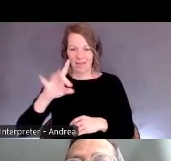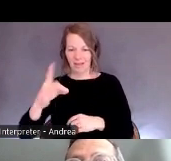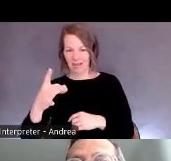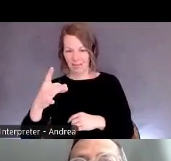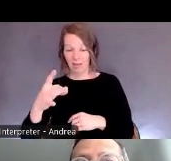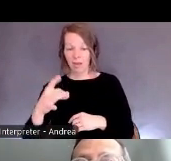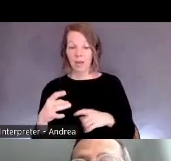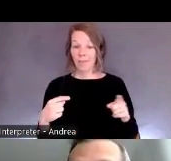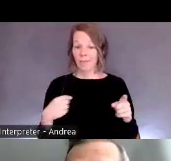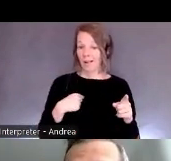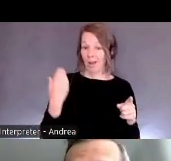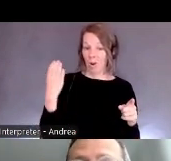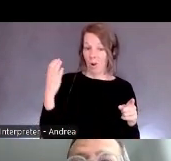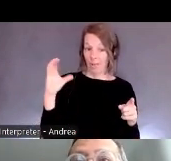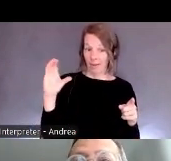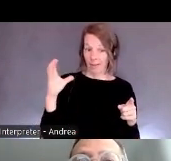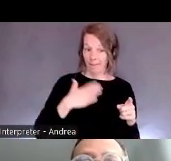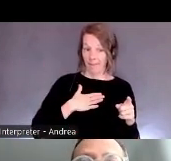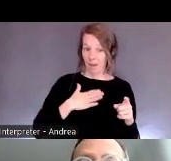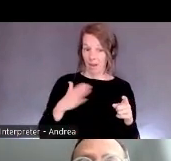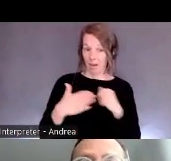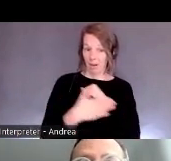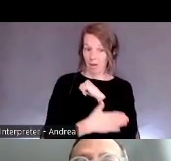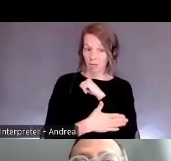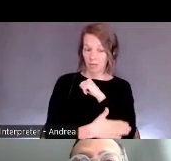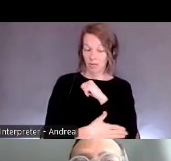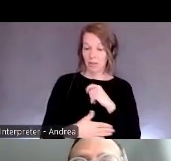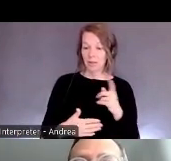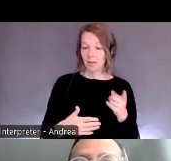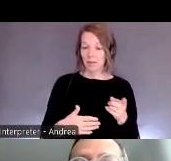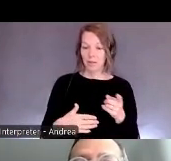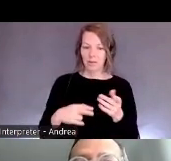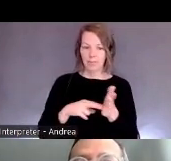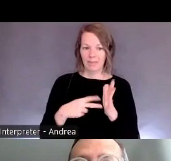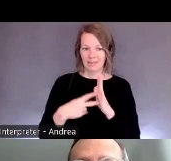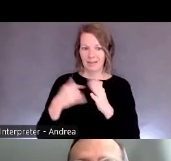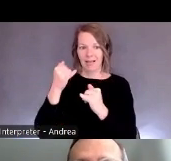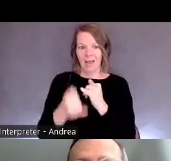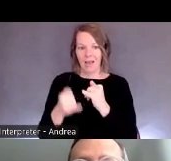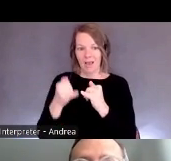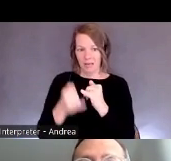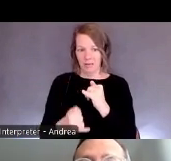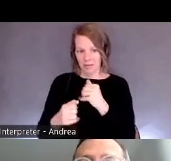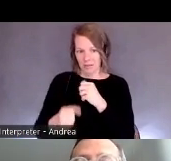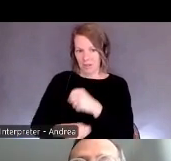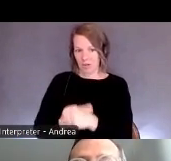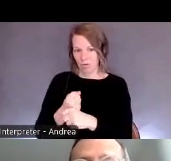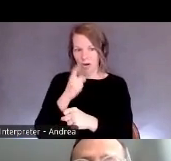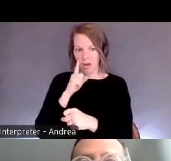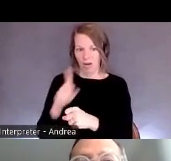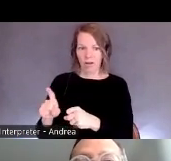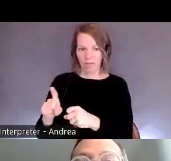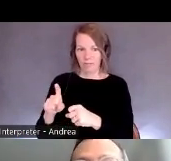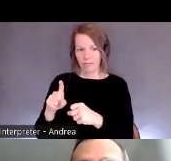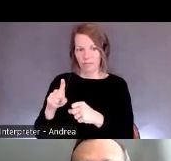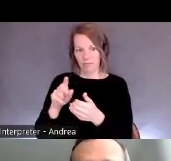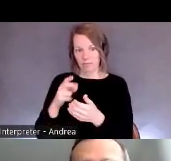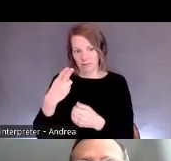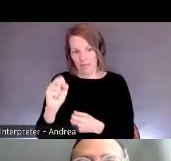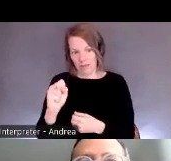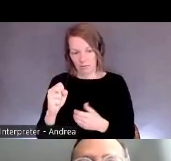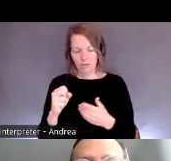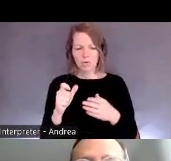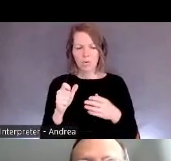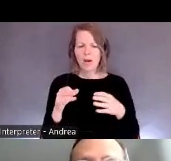In other countries like Colombia, my country, this corresponds to the last years of secondary education. So we have to take care of